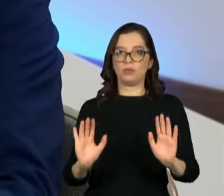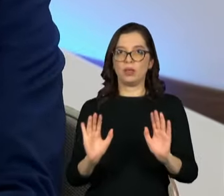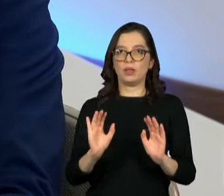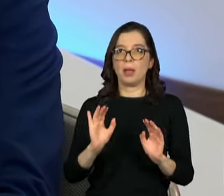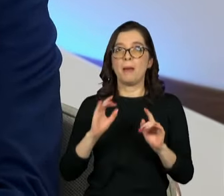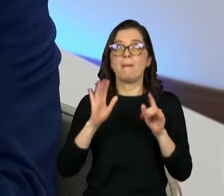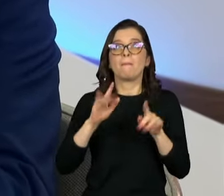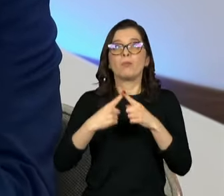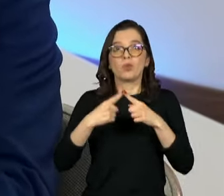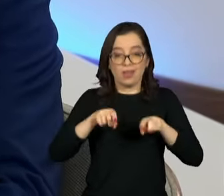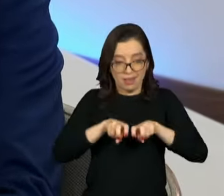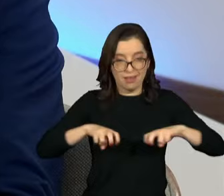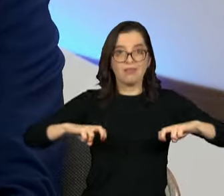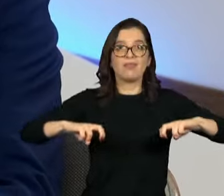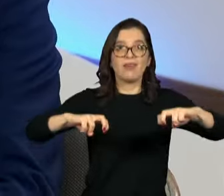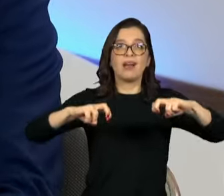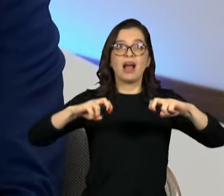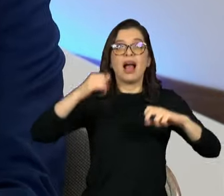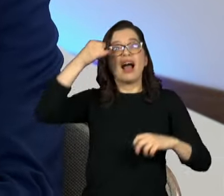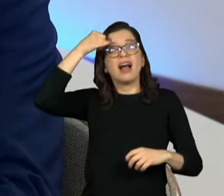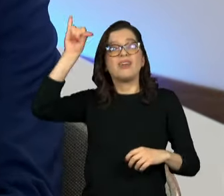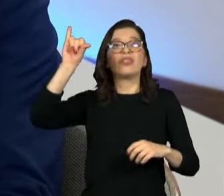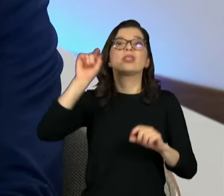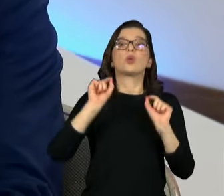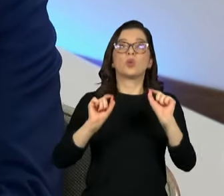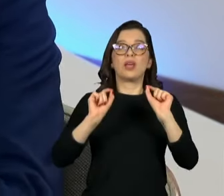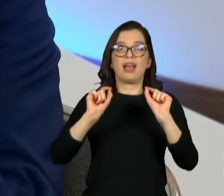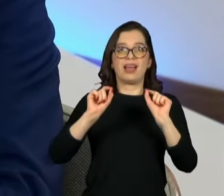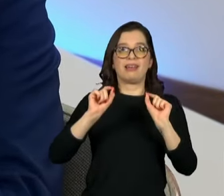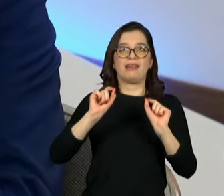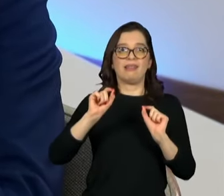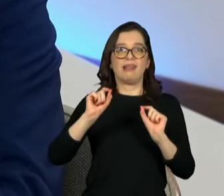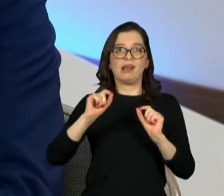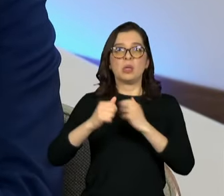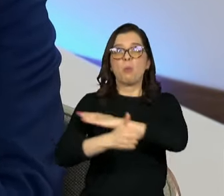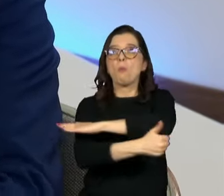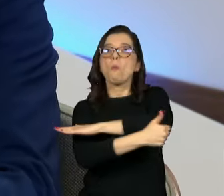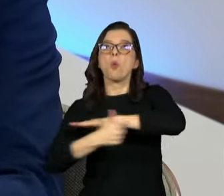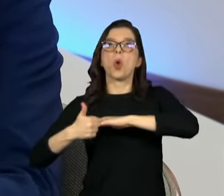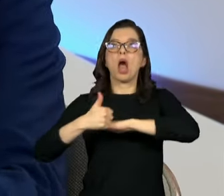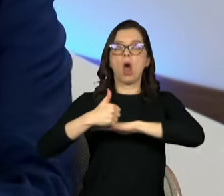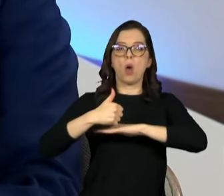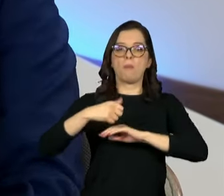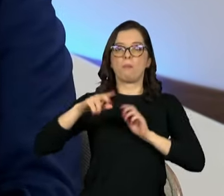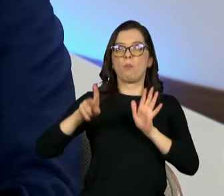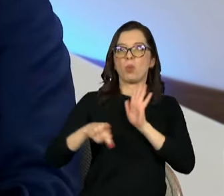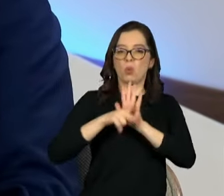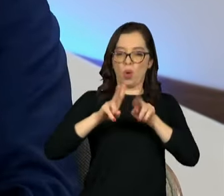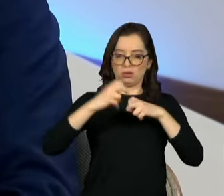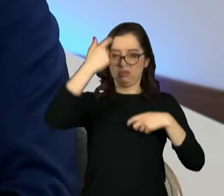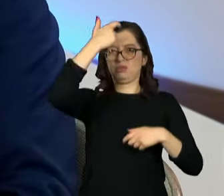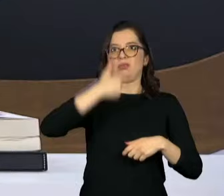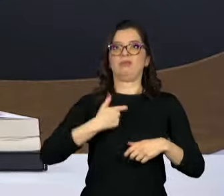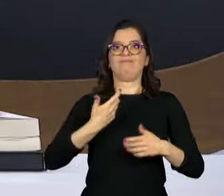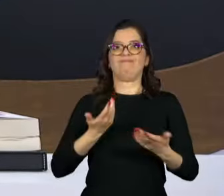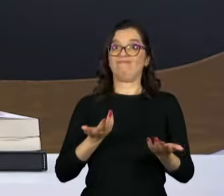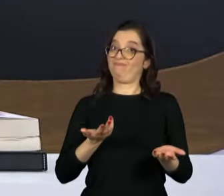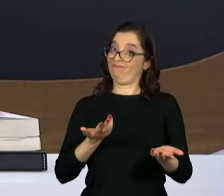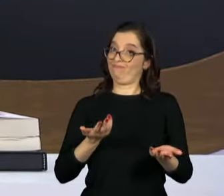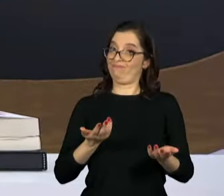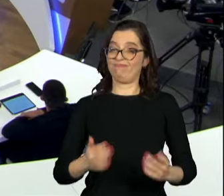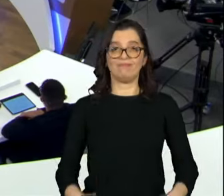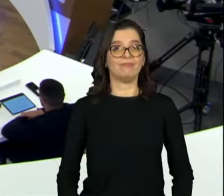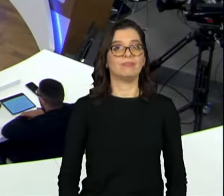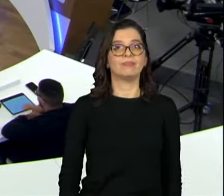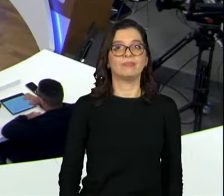for courts, to avoid, completely to avoid, moral judgment when making legal judgment. Perfeito. Joel, por